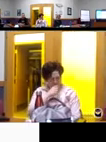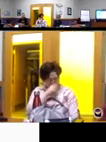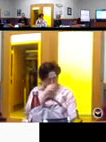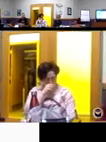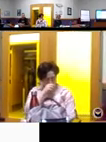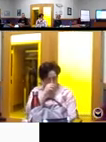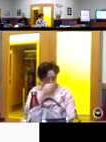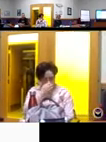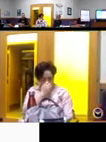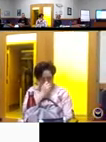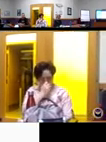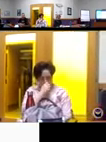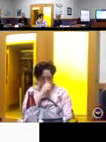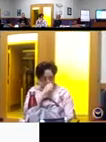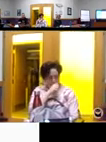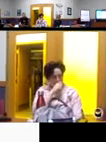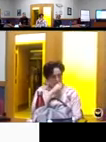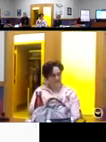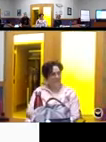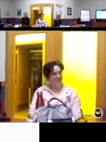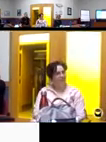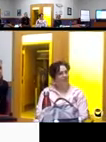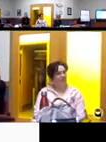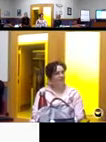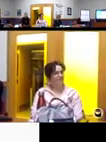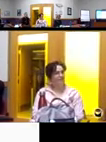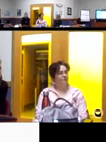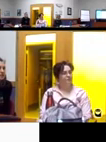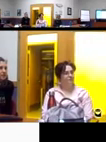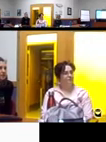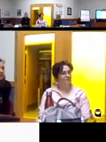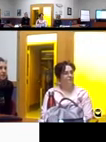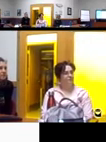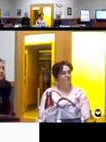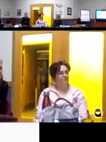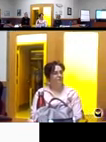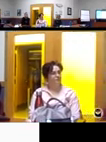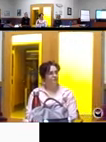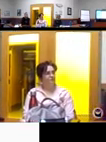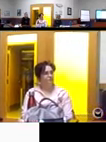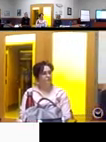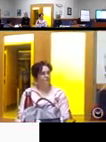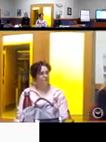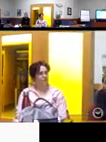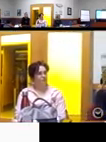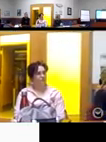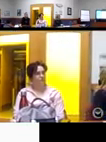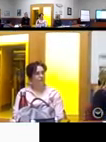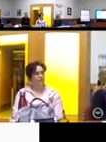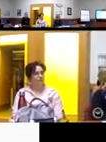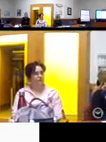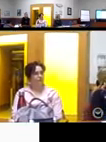those of you who really like, you know, easy language things or visuals, I really like this because it talks